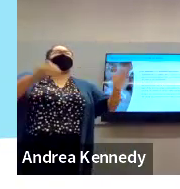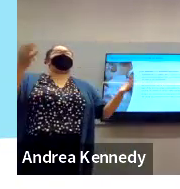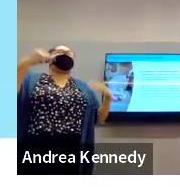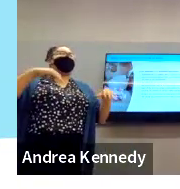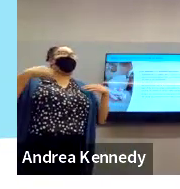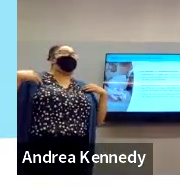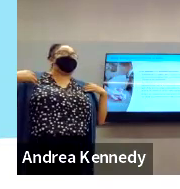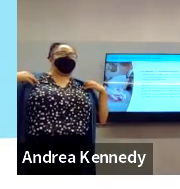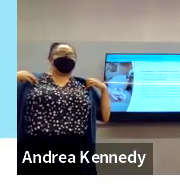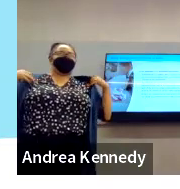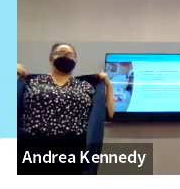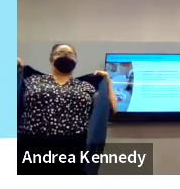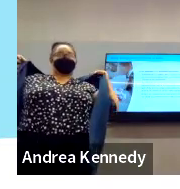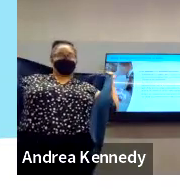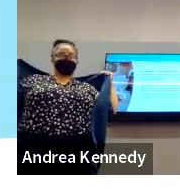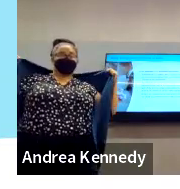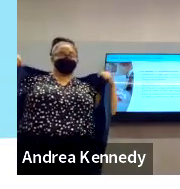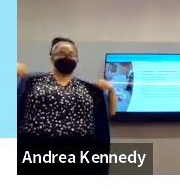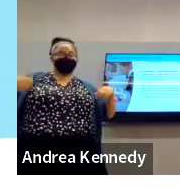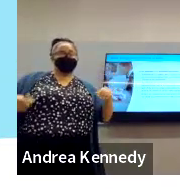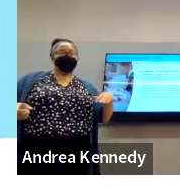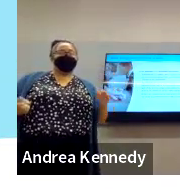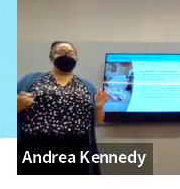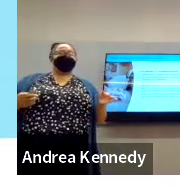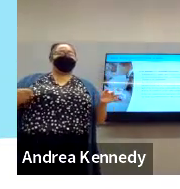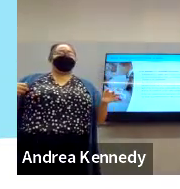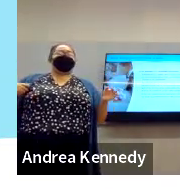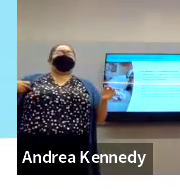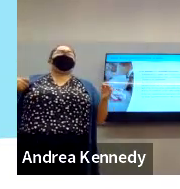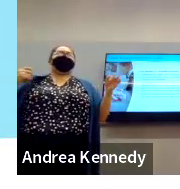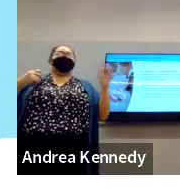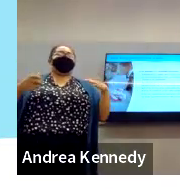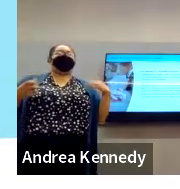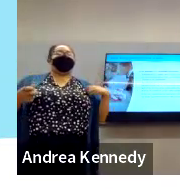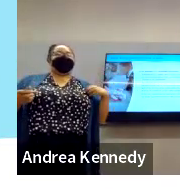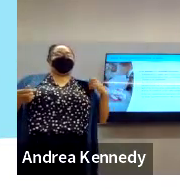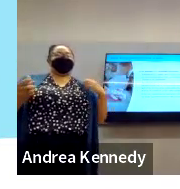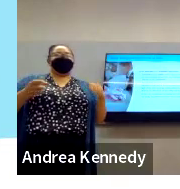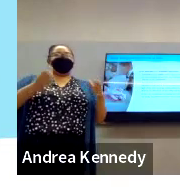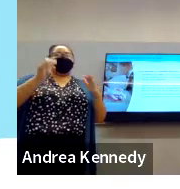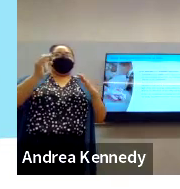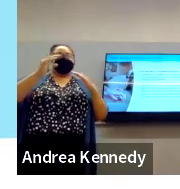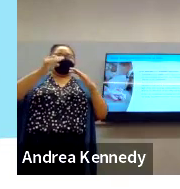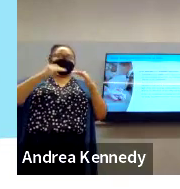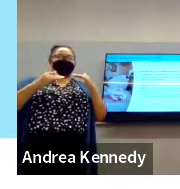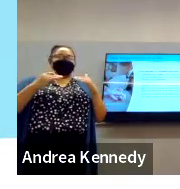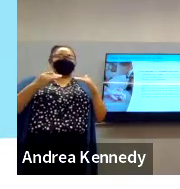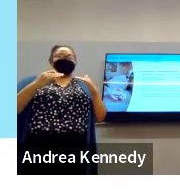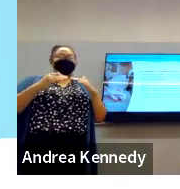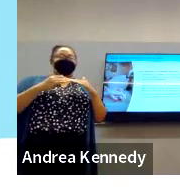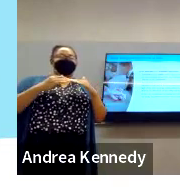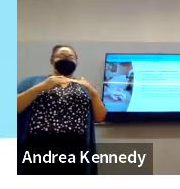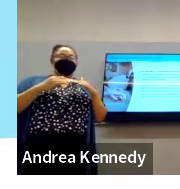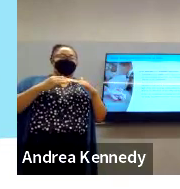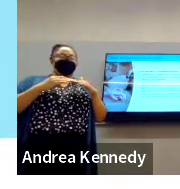they would get a 30-day notice of the rent reduction. So after that point, once that reduction